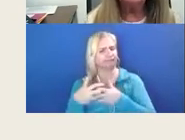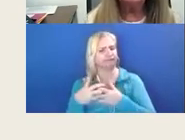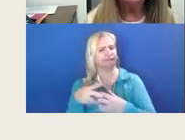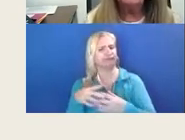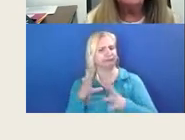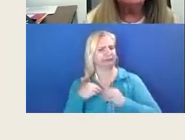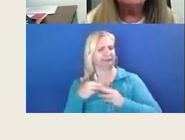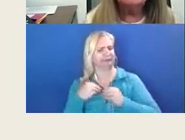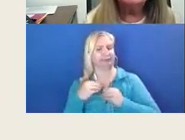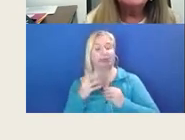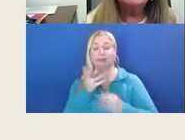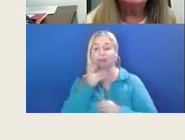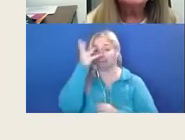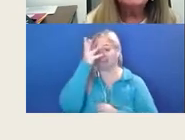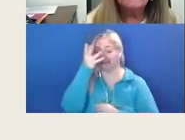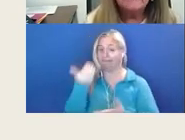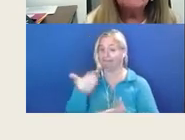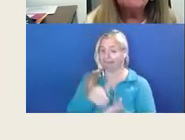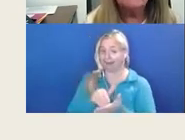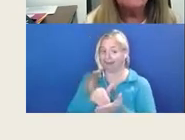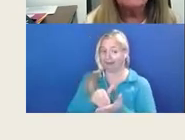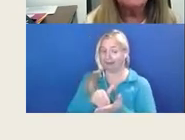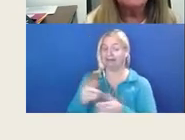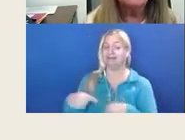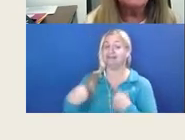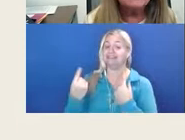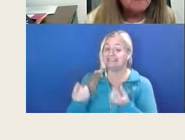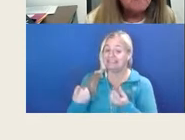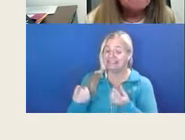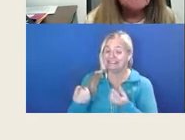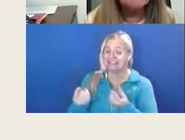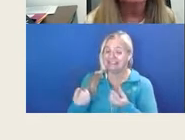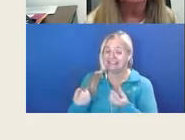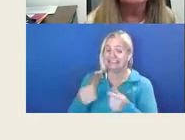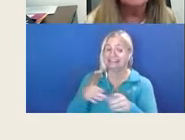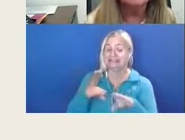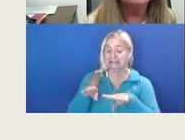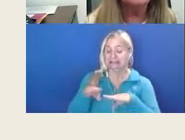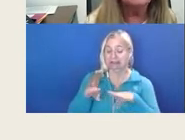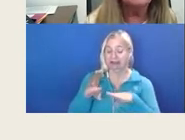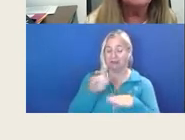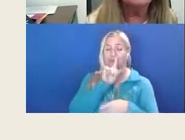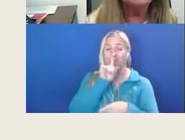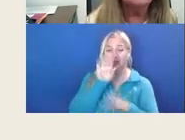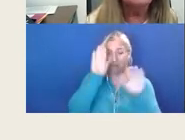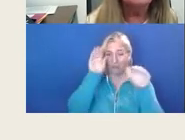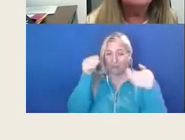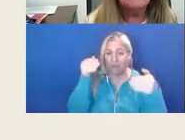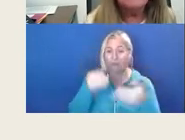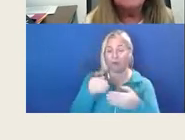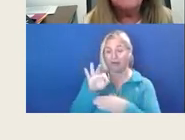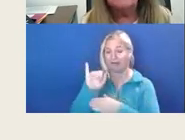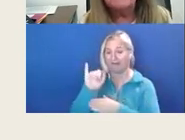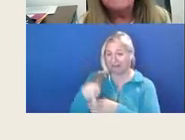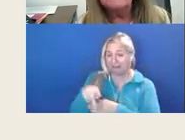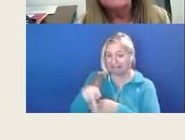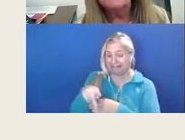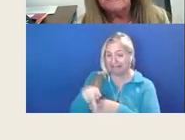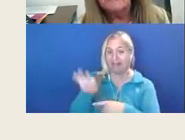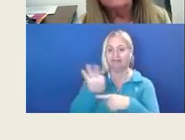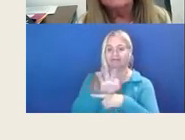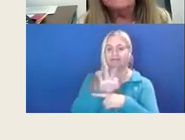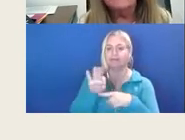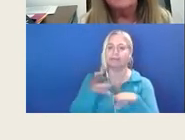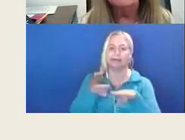for the parent as well. Since the behaviors were the sole focus of the IEP, the functional behavioral